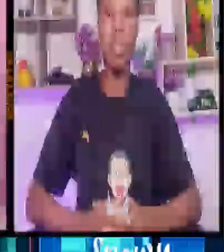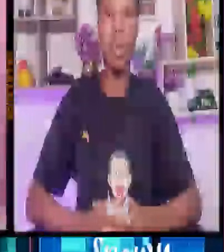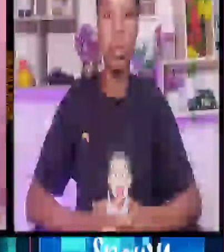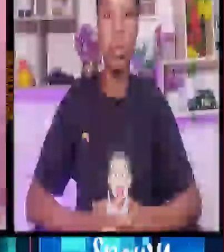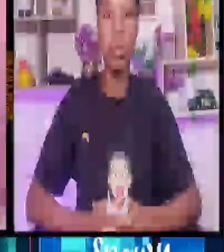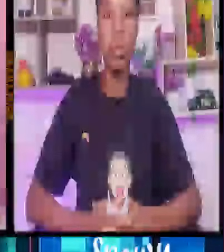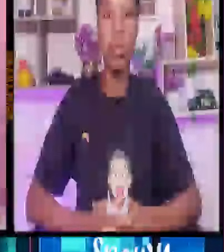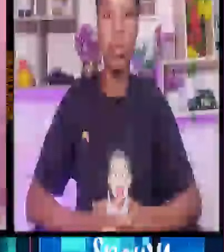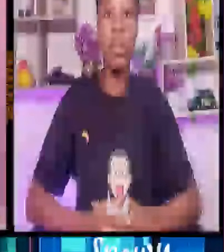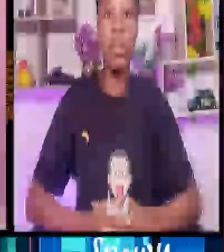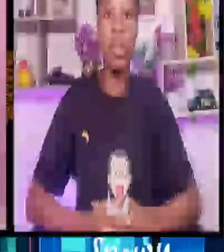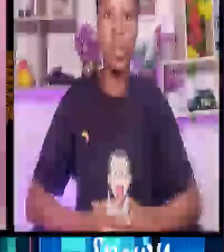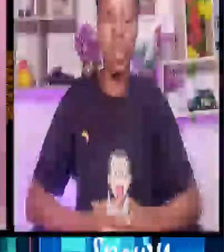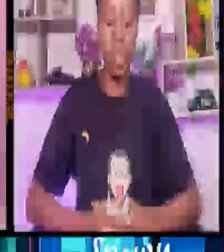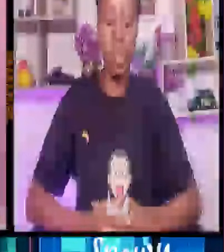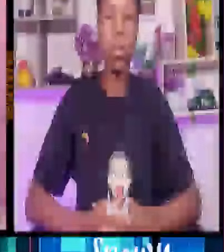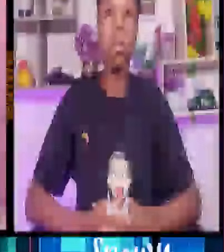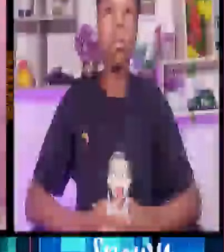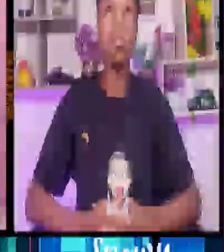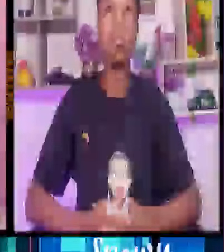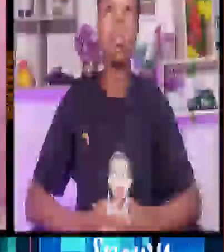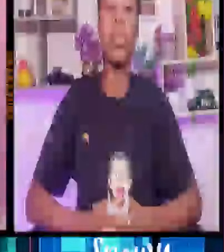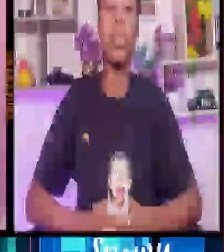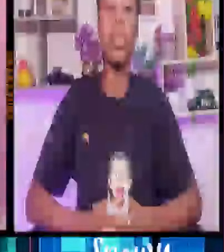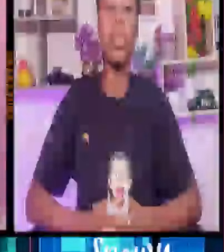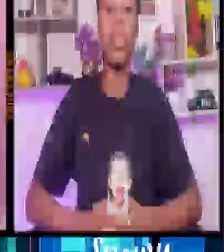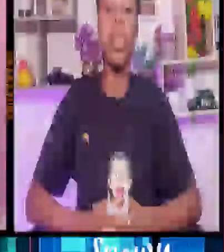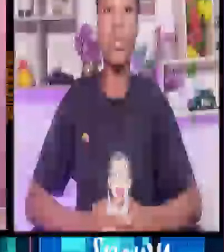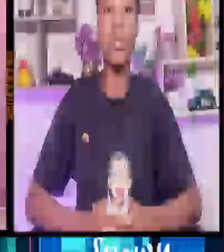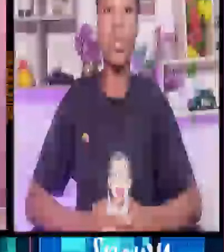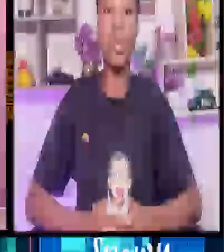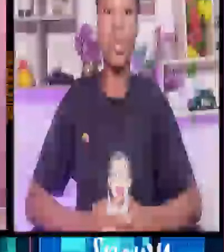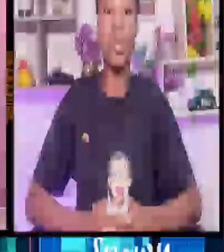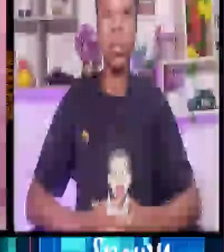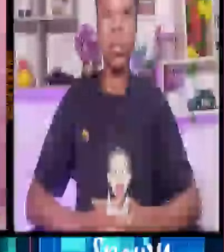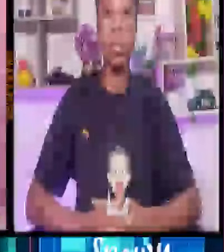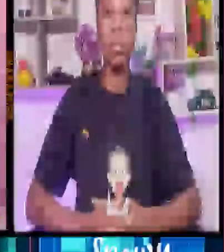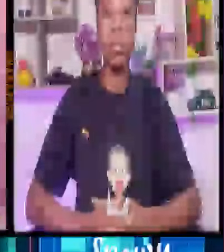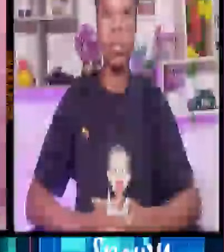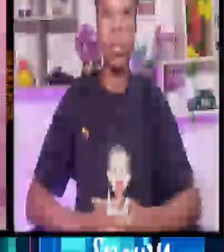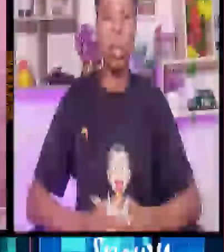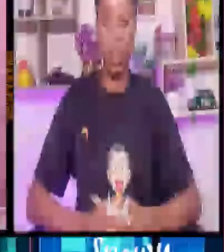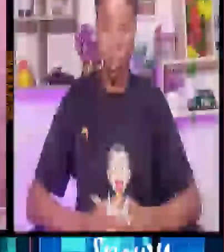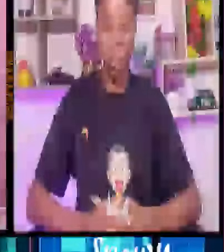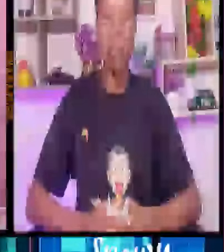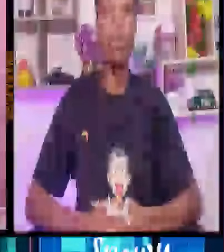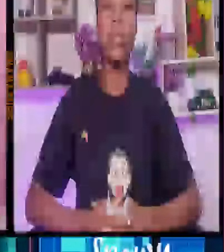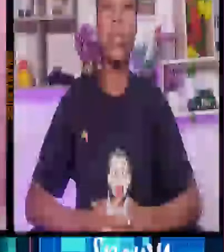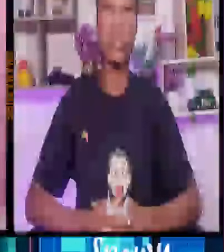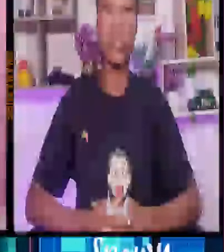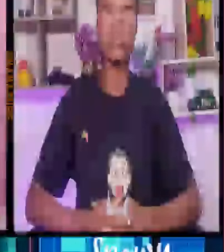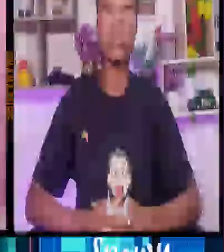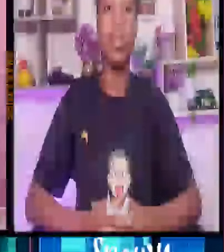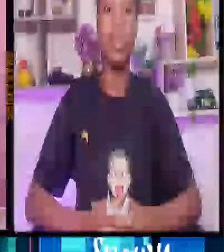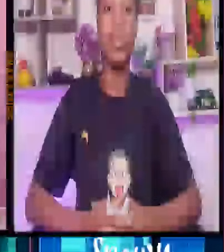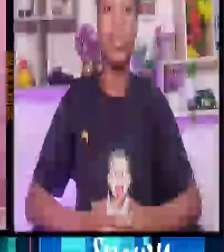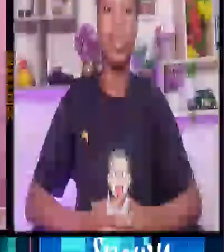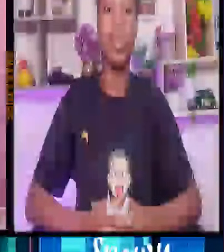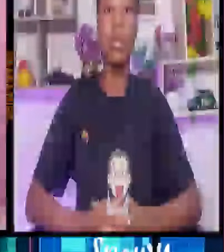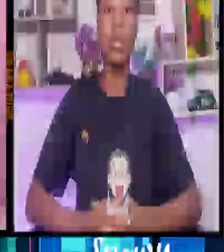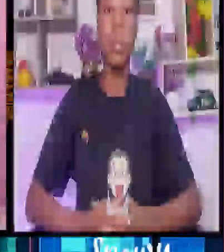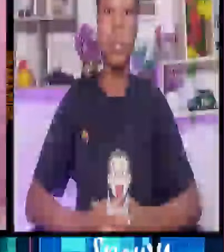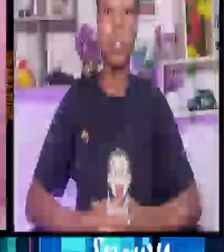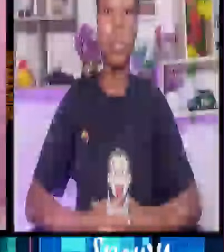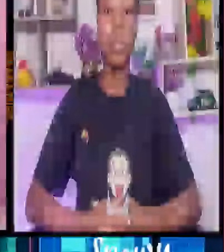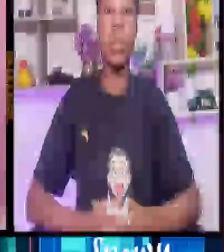level should not be given the opportunity. Everybody deserves a second chance. But what Kennedy Jà seeks to tell Ghanaians is just to give a